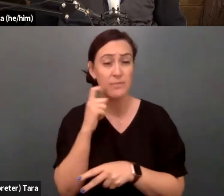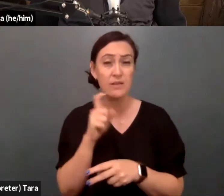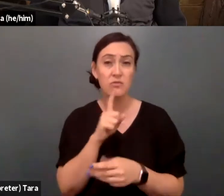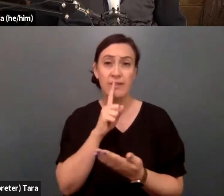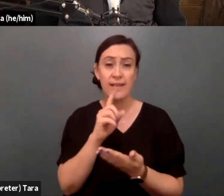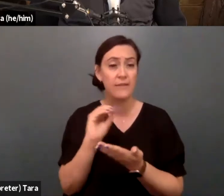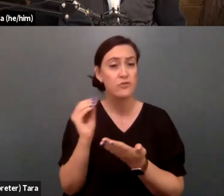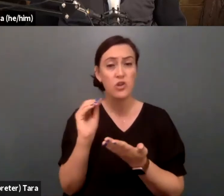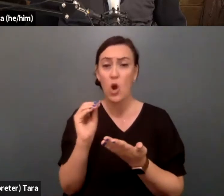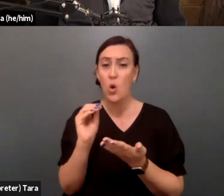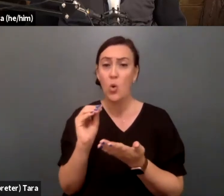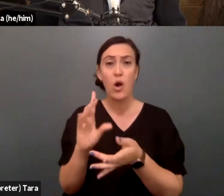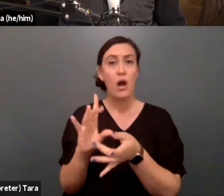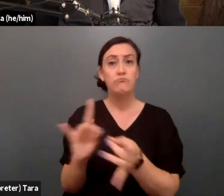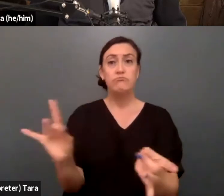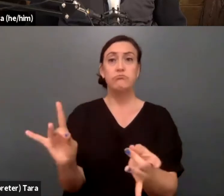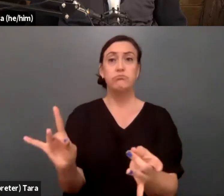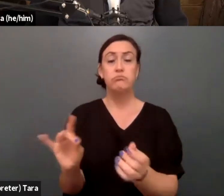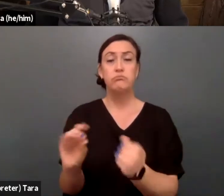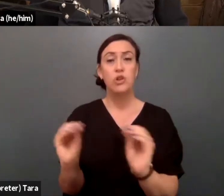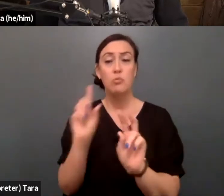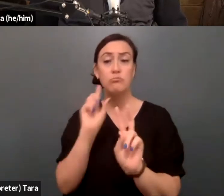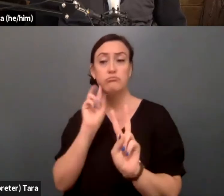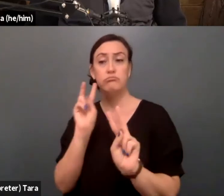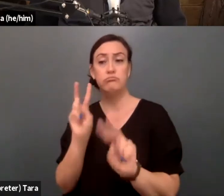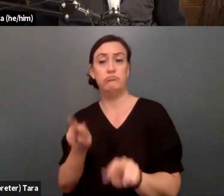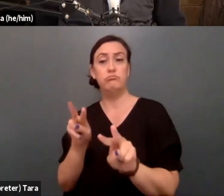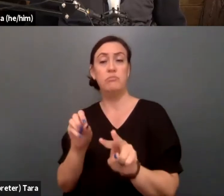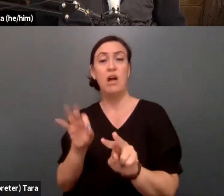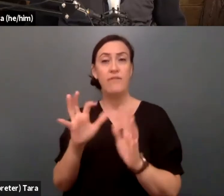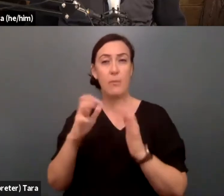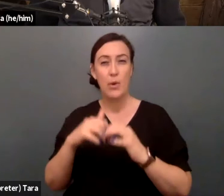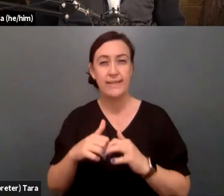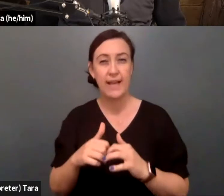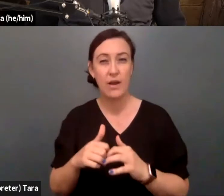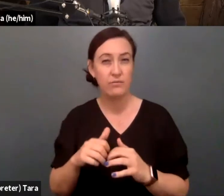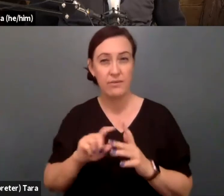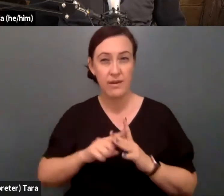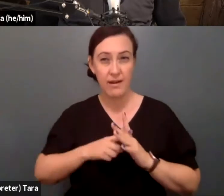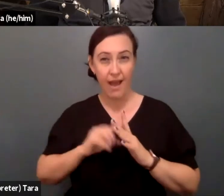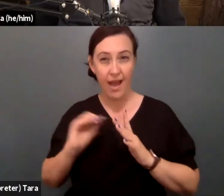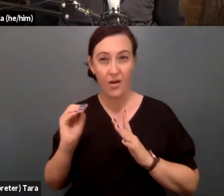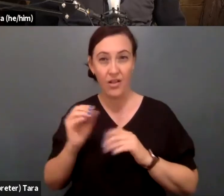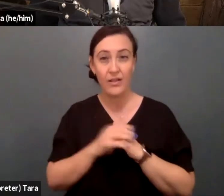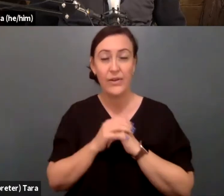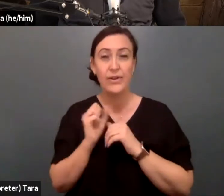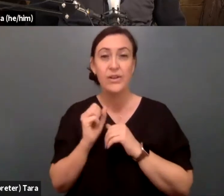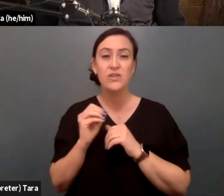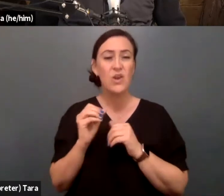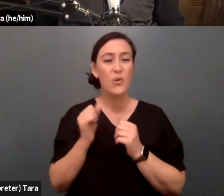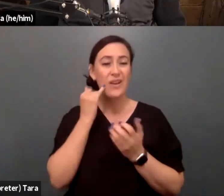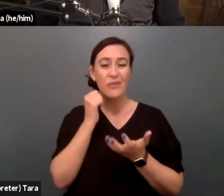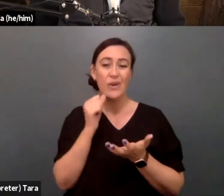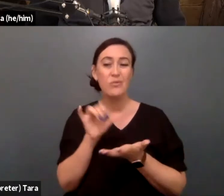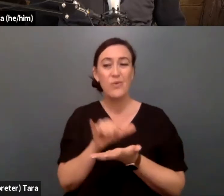no acknowledgement of a breakdown to begin with. And so without those sorts of